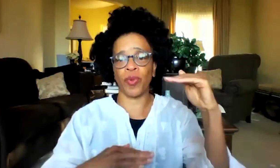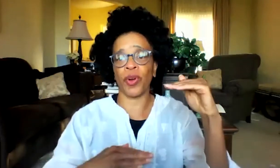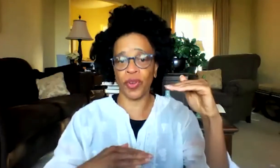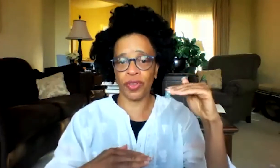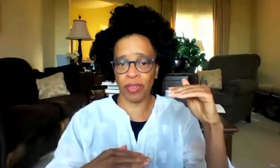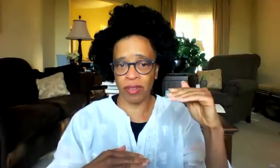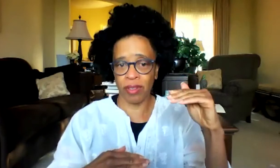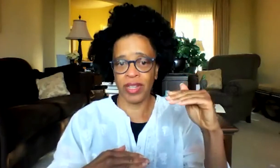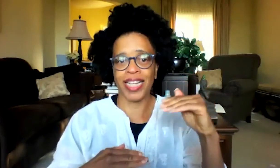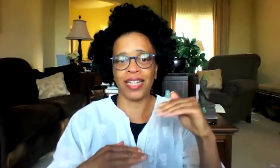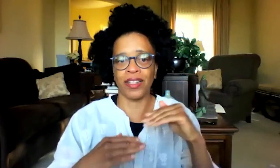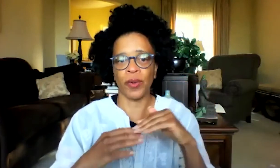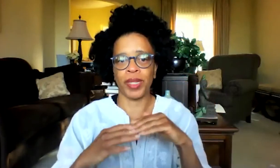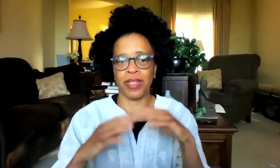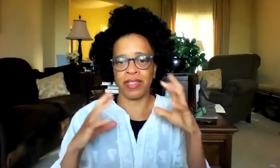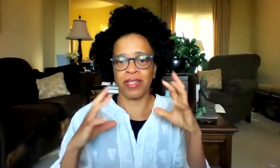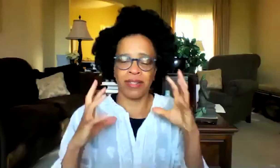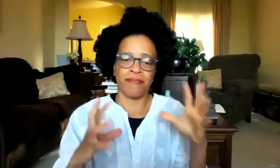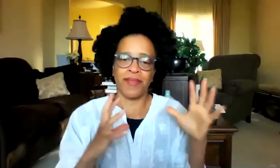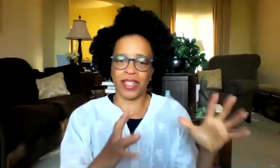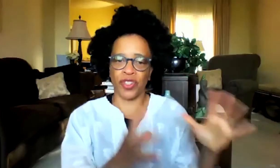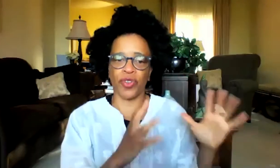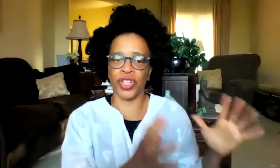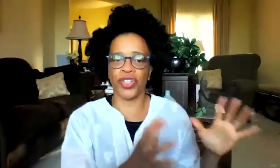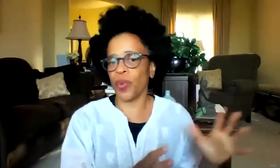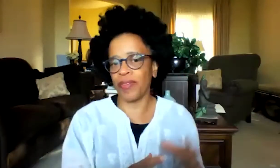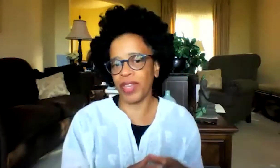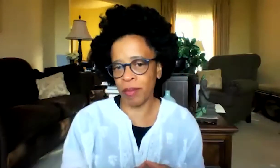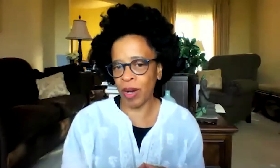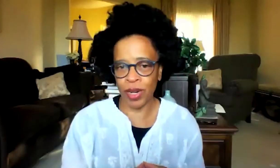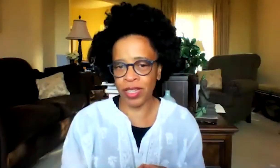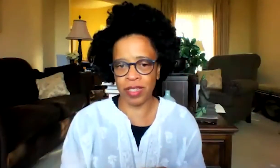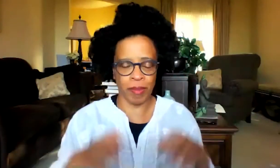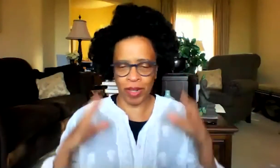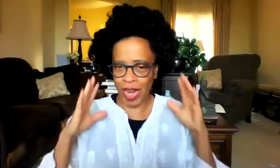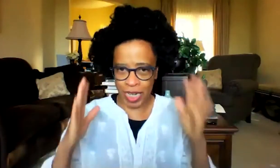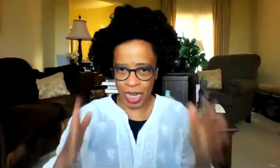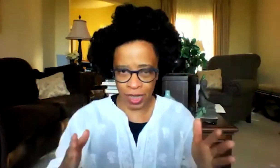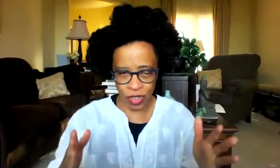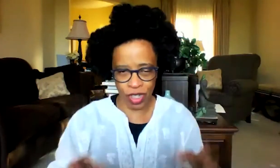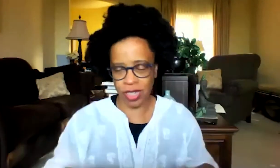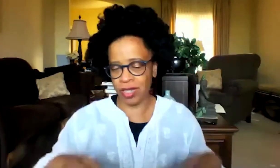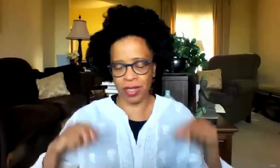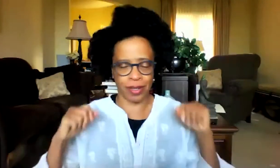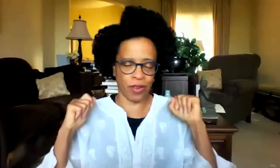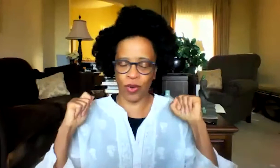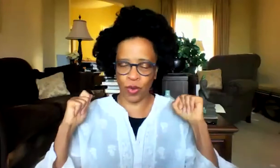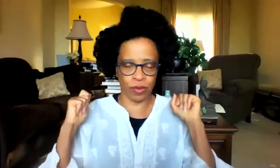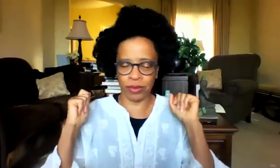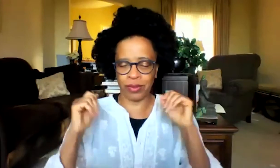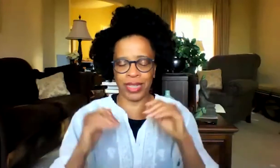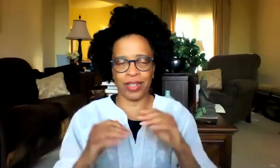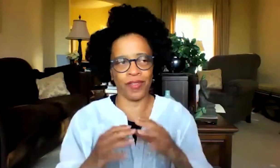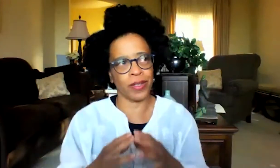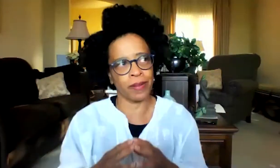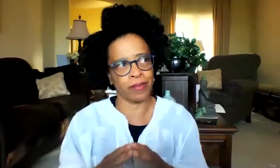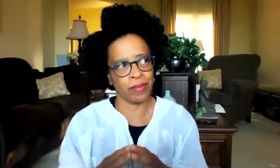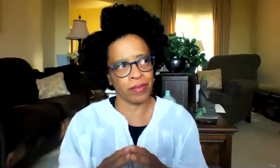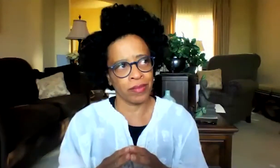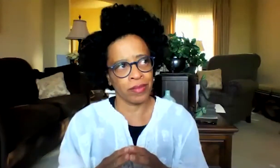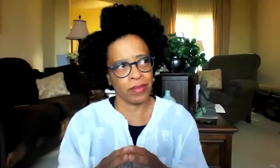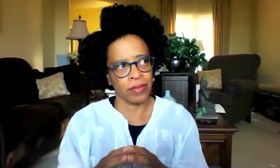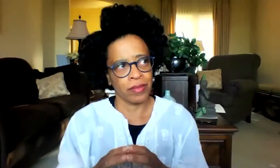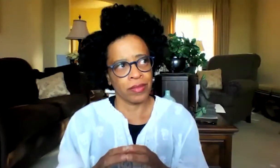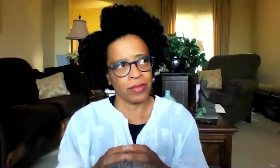value and worth, because that's a traditional way of thinking about racism, about ideologies and a whole kind of